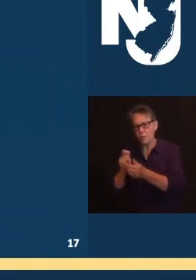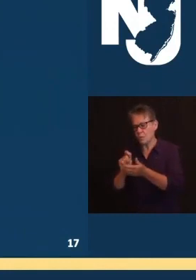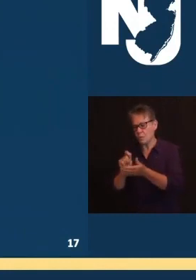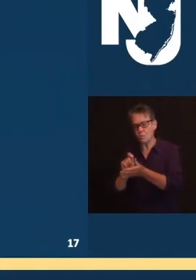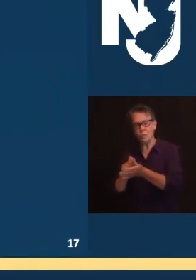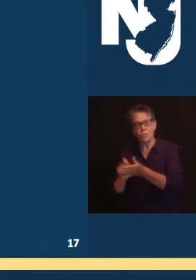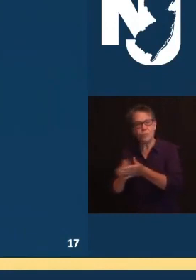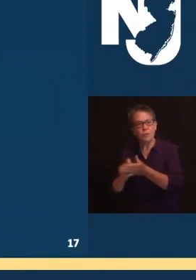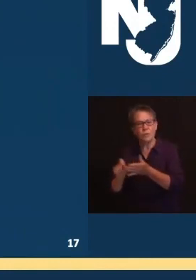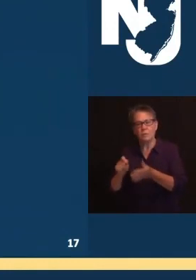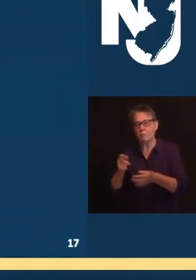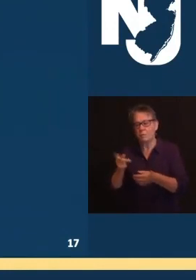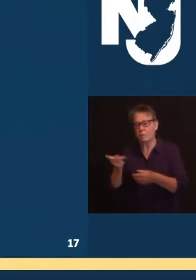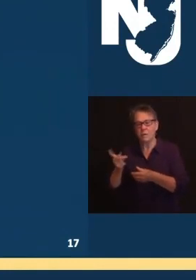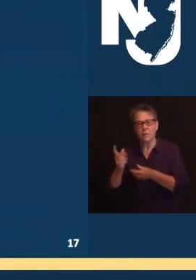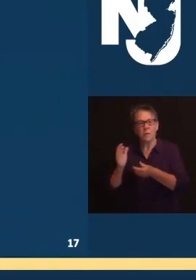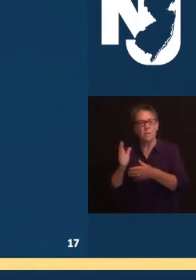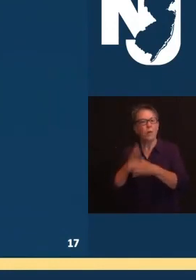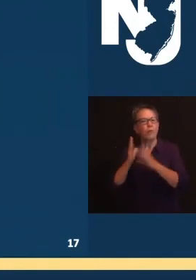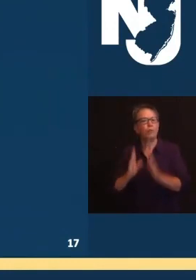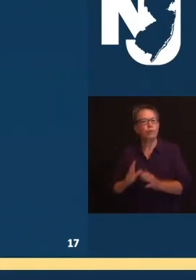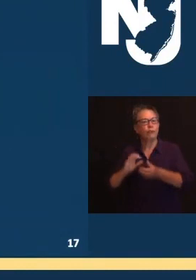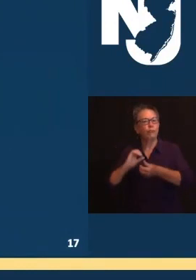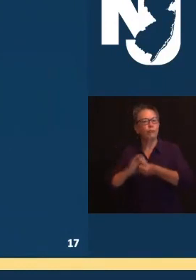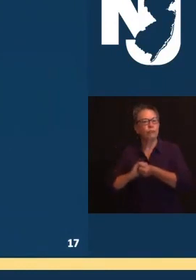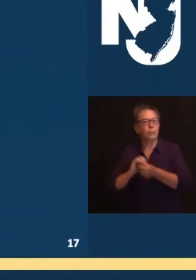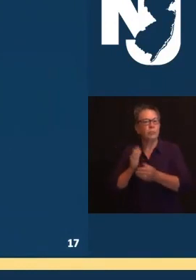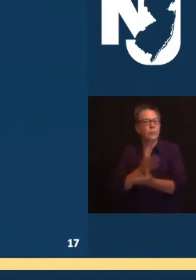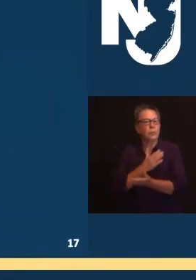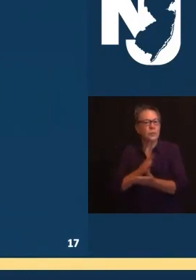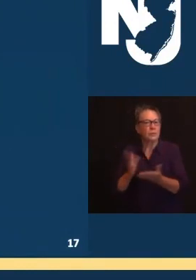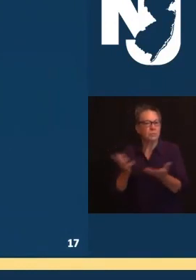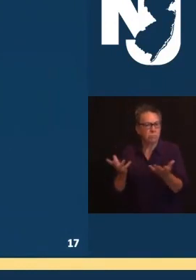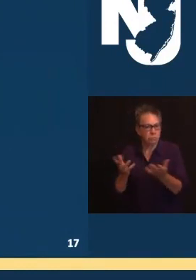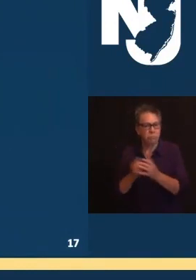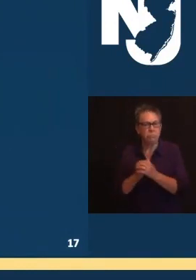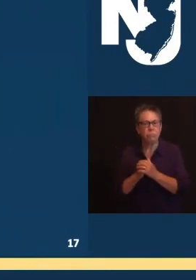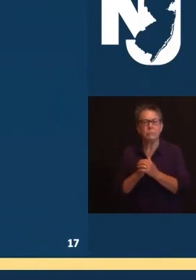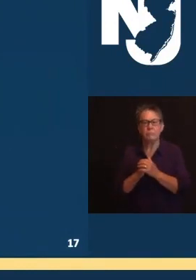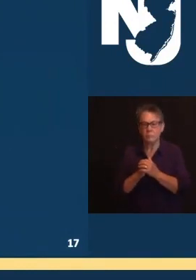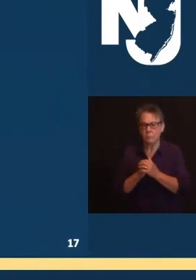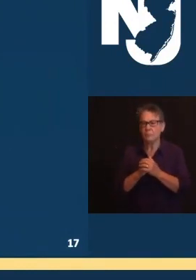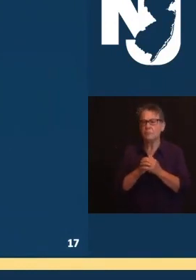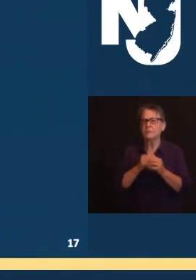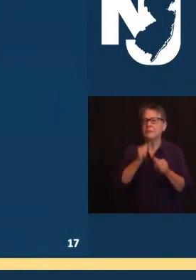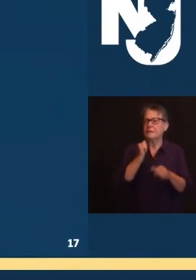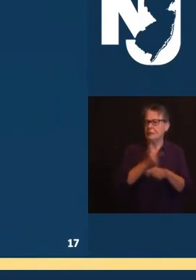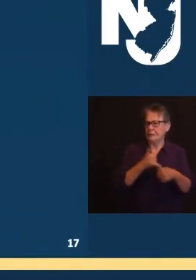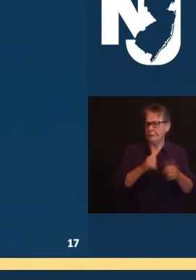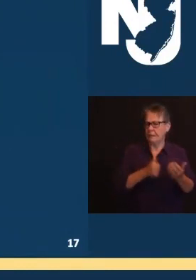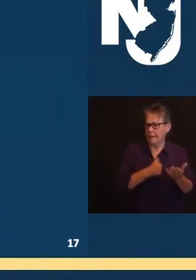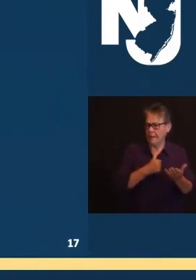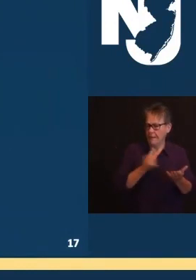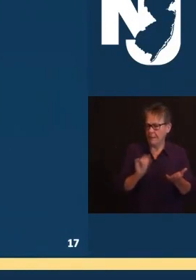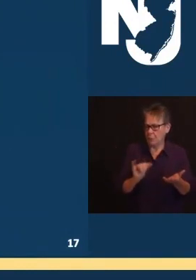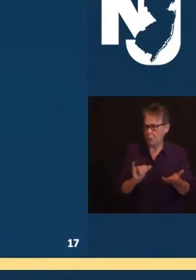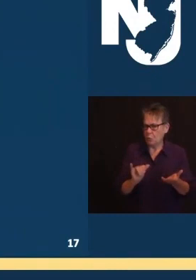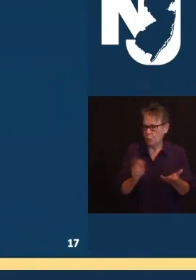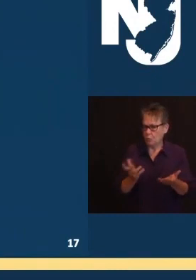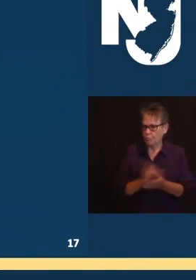Roney, and his sister Crystal. Now, I mentioned he leaves behind his grandmother. His grandmother, according to Antoine,